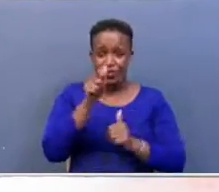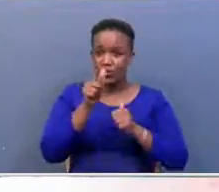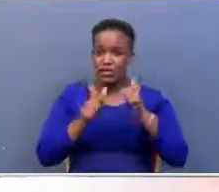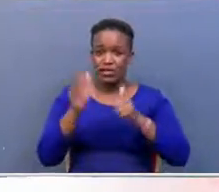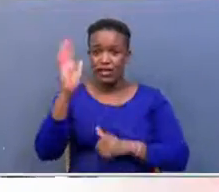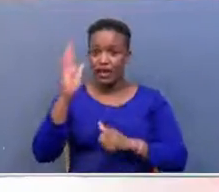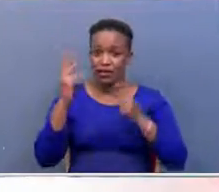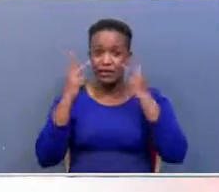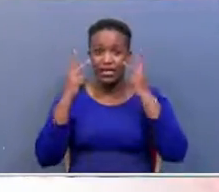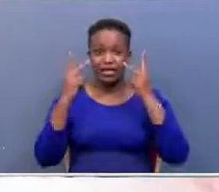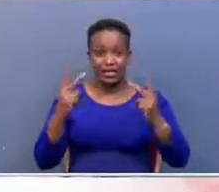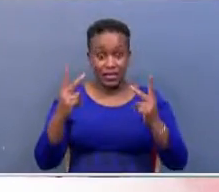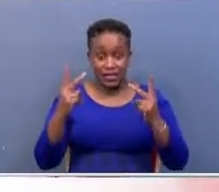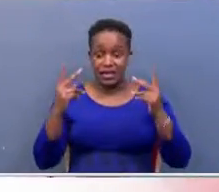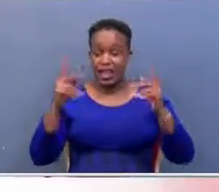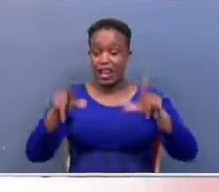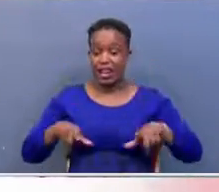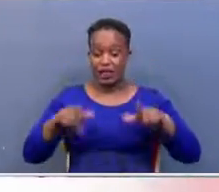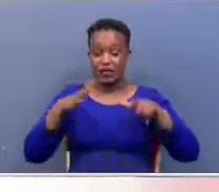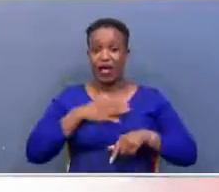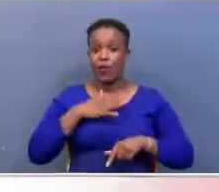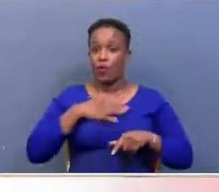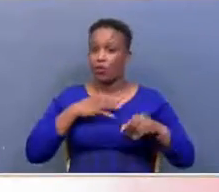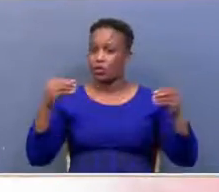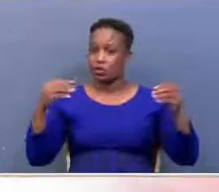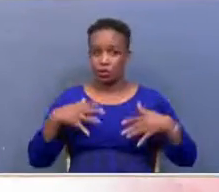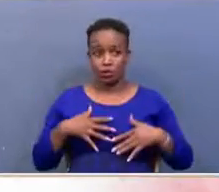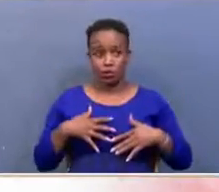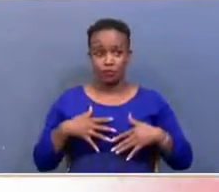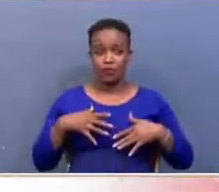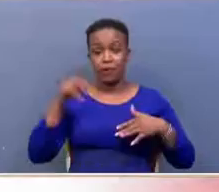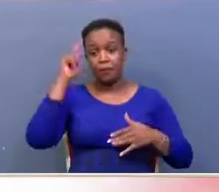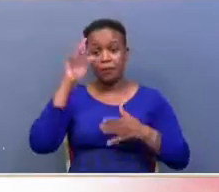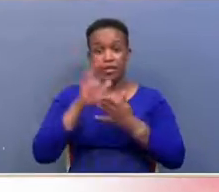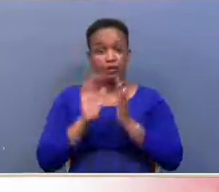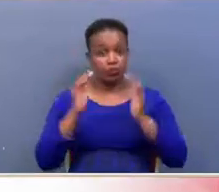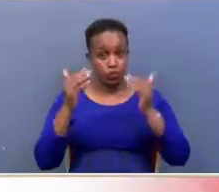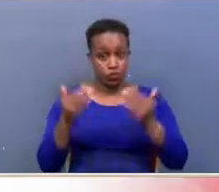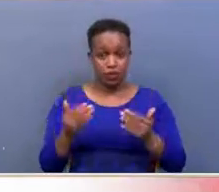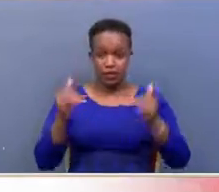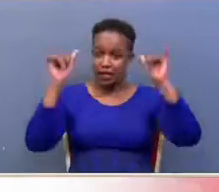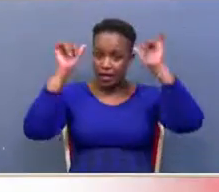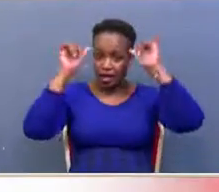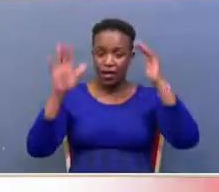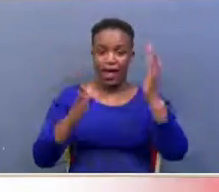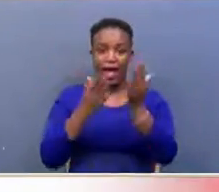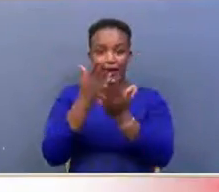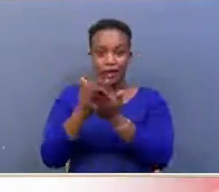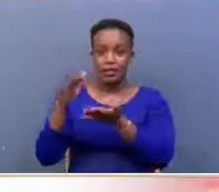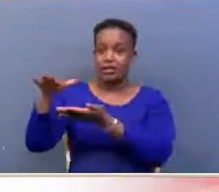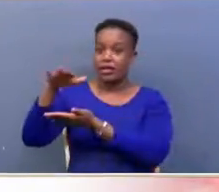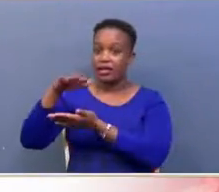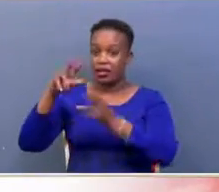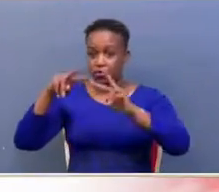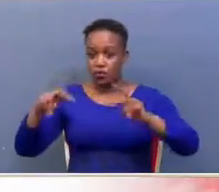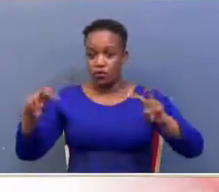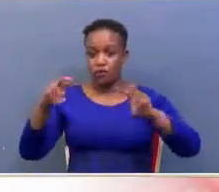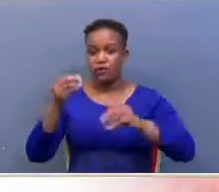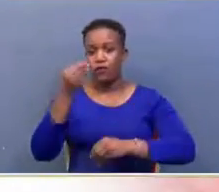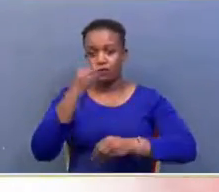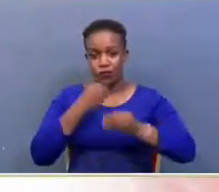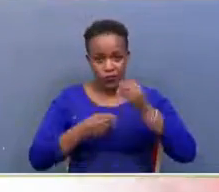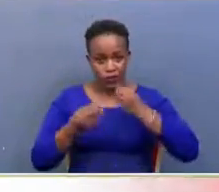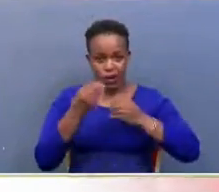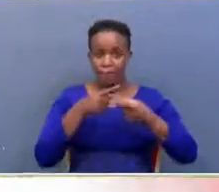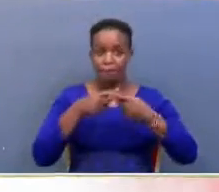Leo ndio tumeshangaa na nataka kulilia serikali. It is believed that these cows had arrived in the area in search of pasture.